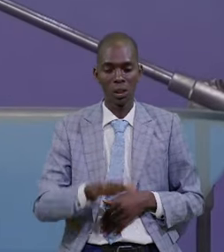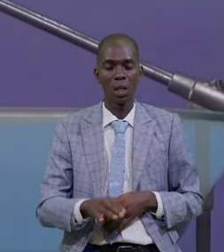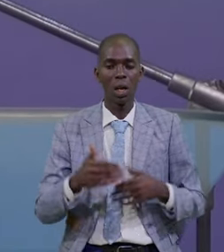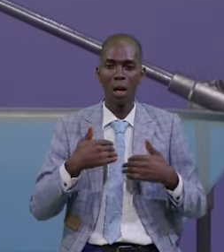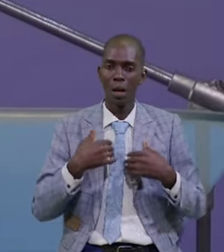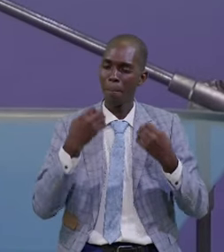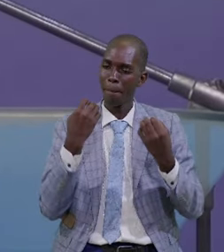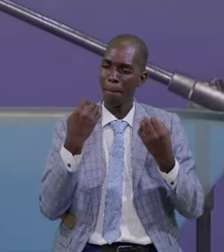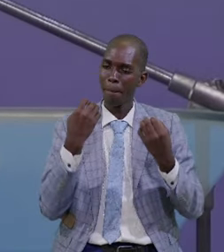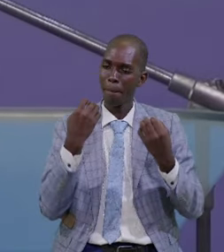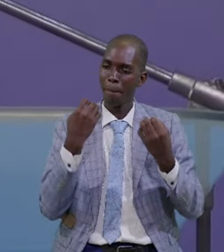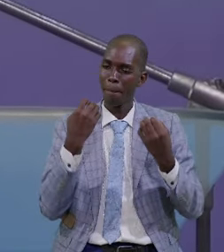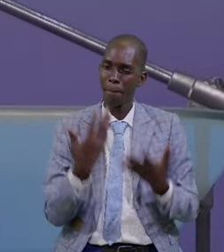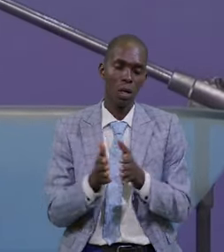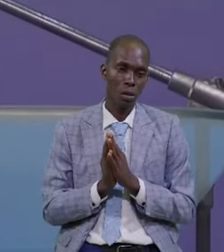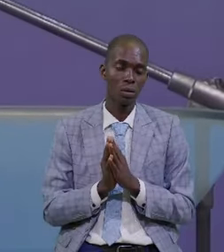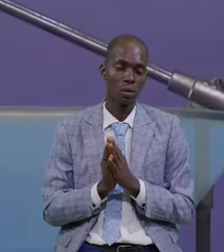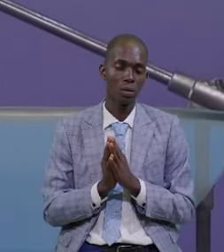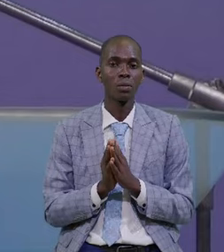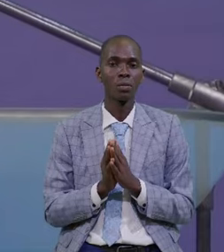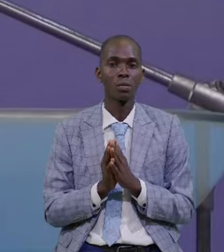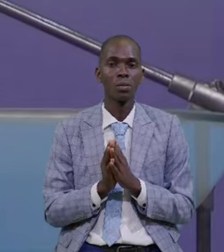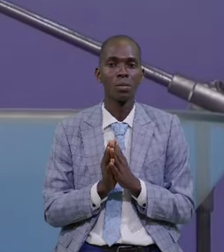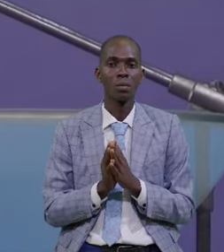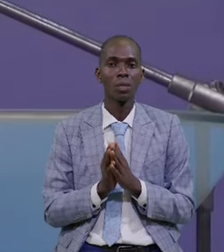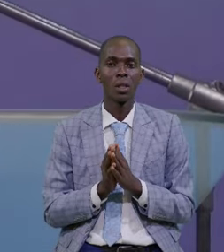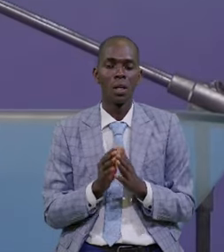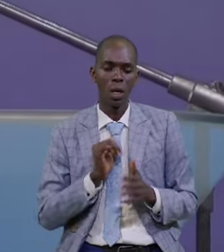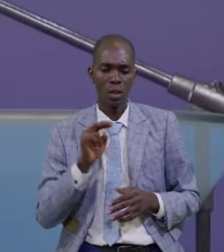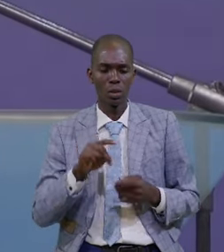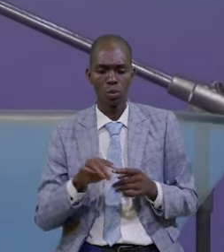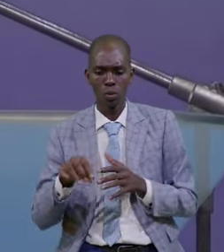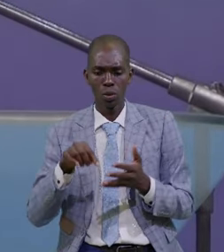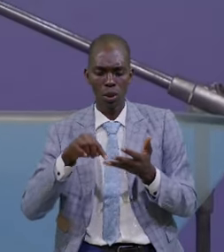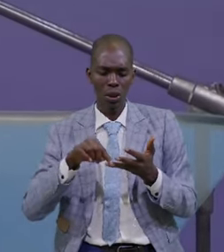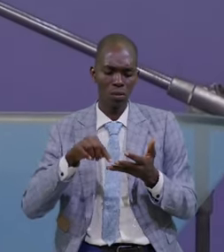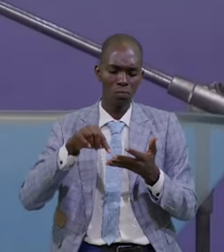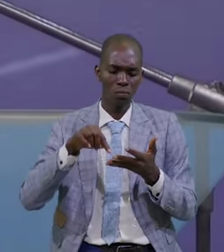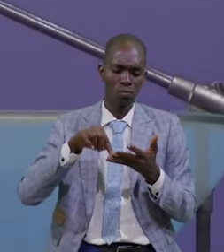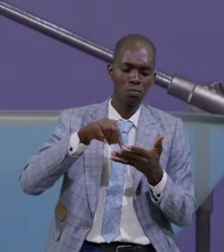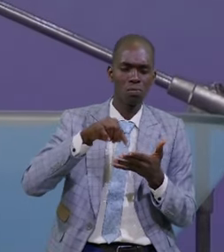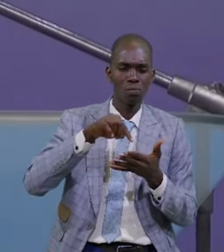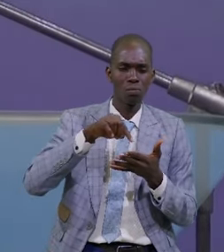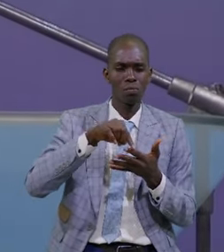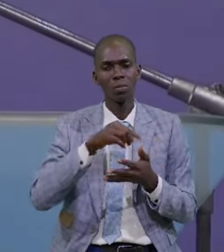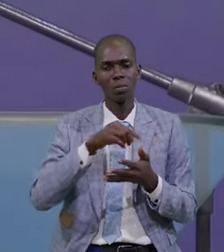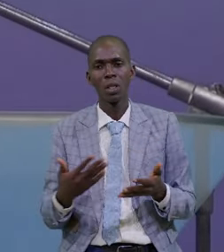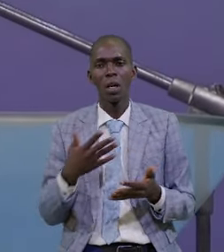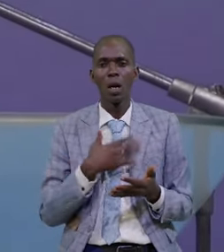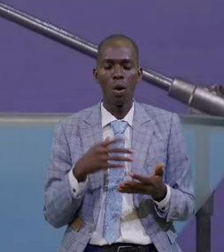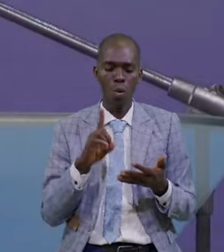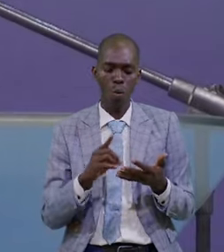plate, on our plate. "I need to do this, I need to do this, I need to do this." And one of the items